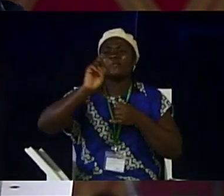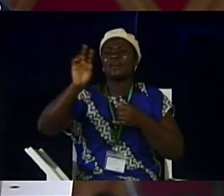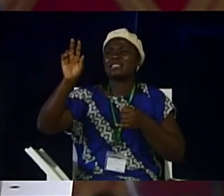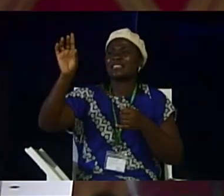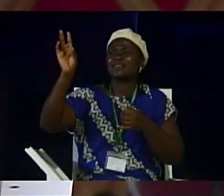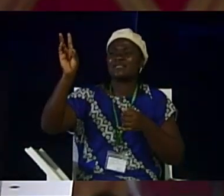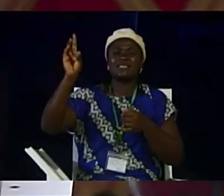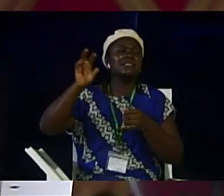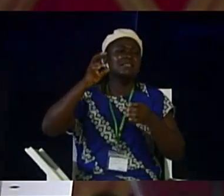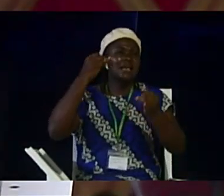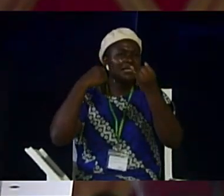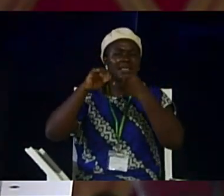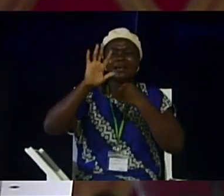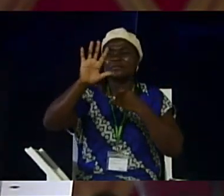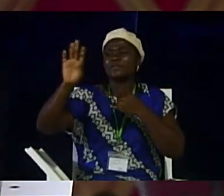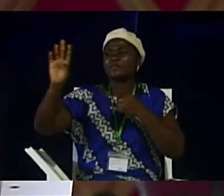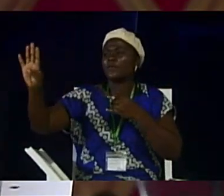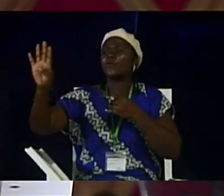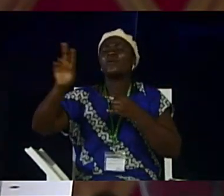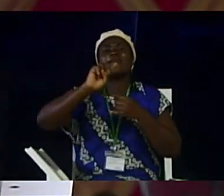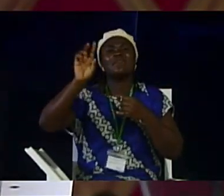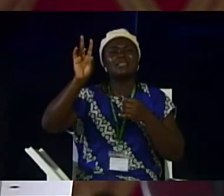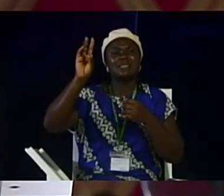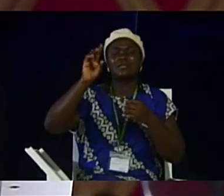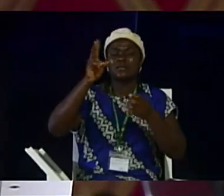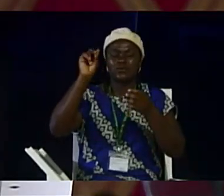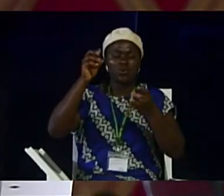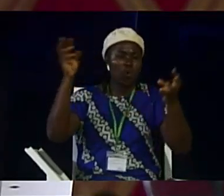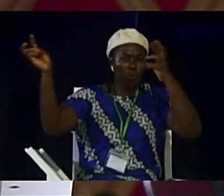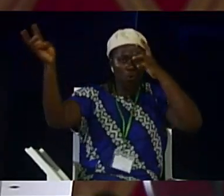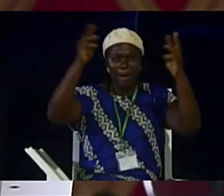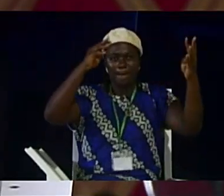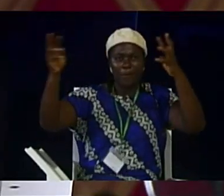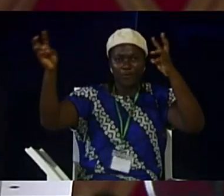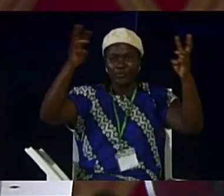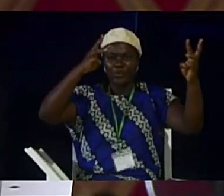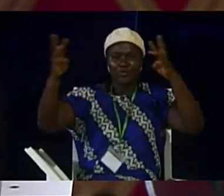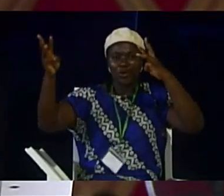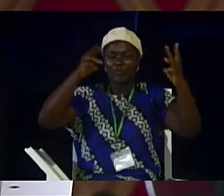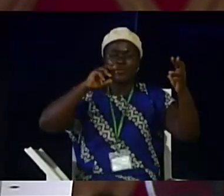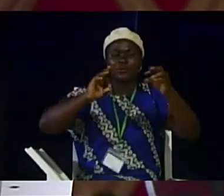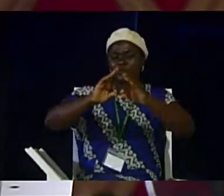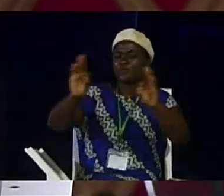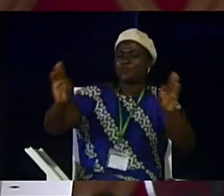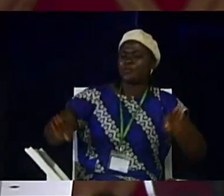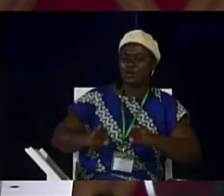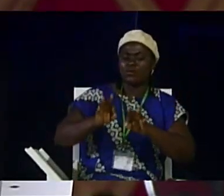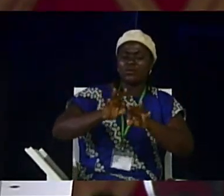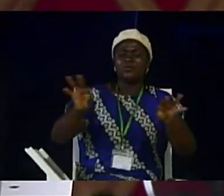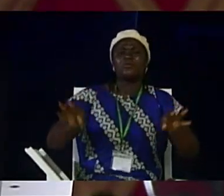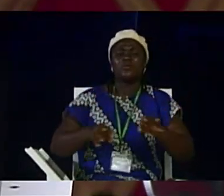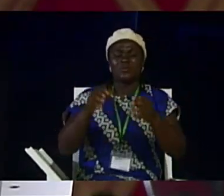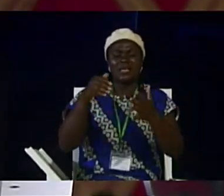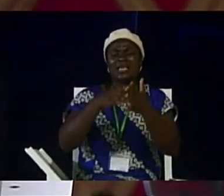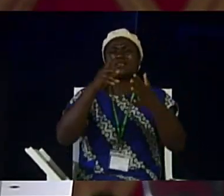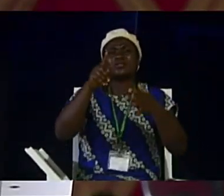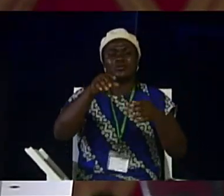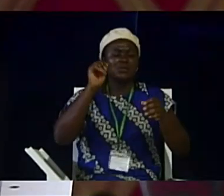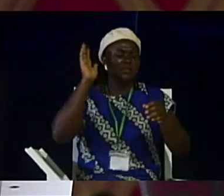Isaiah 54 and 17. No weapon formed against you shall prosper. Not only is he more